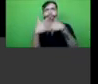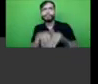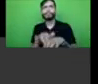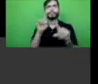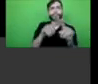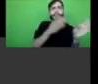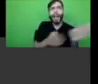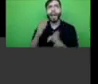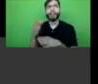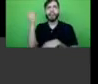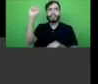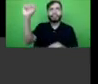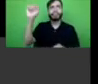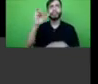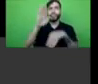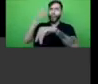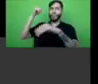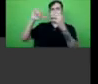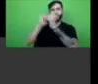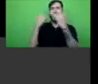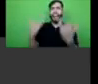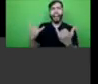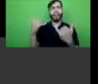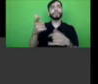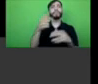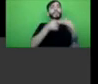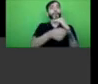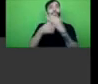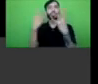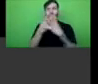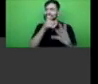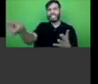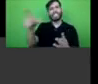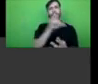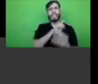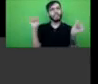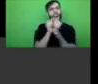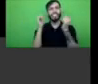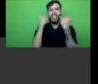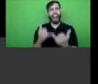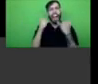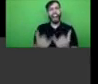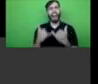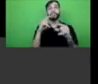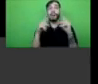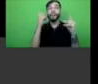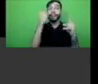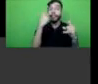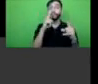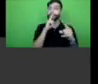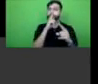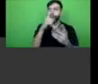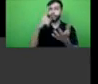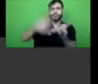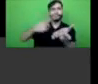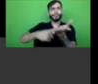have pushed prosecutors to indict some of these cops, but they haven't been used